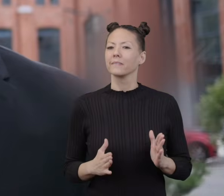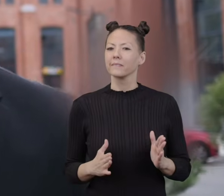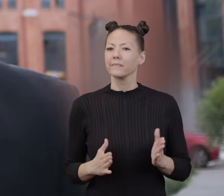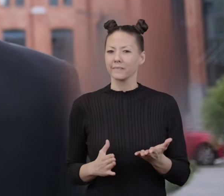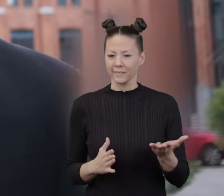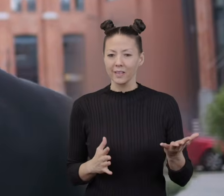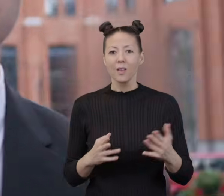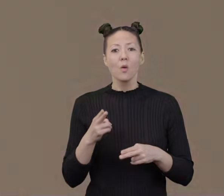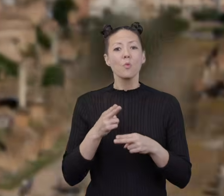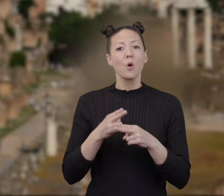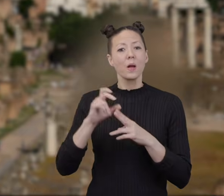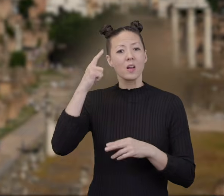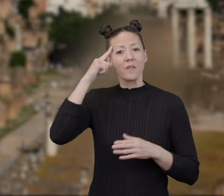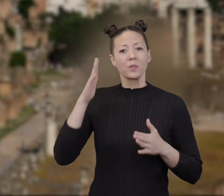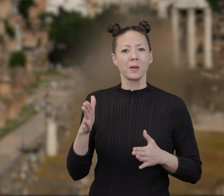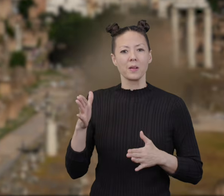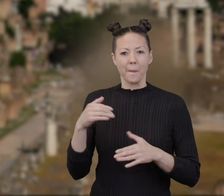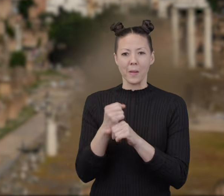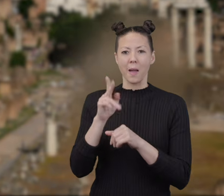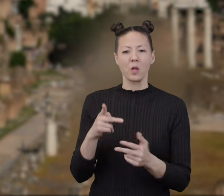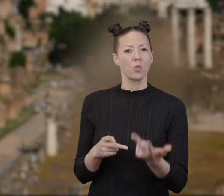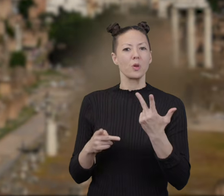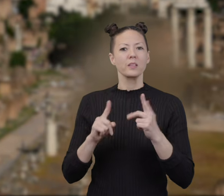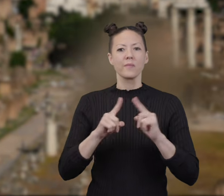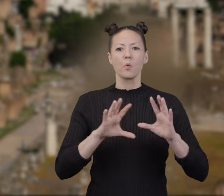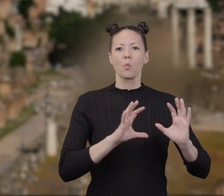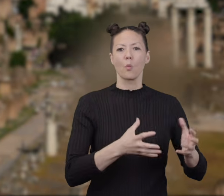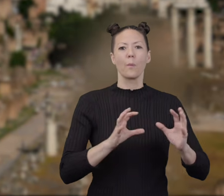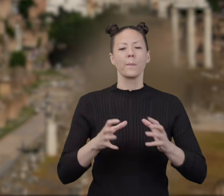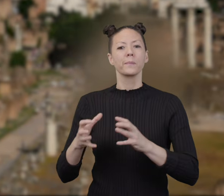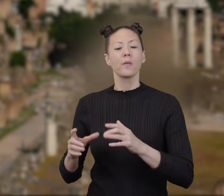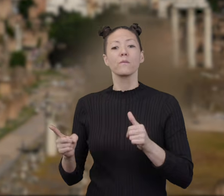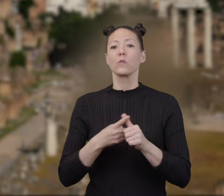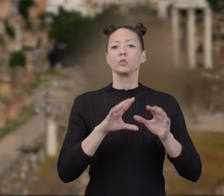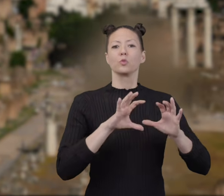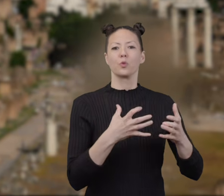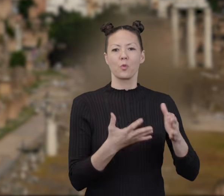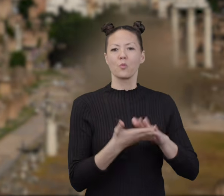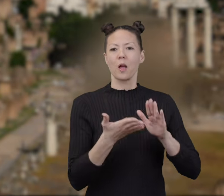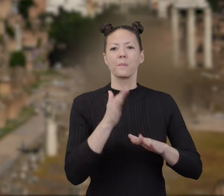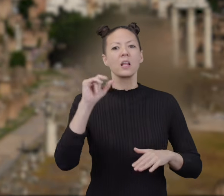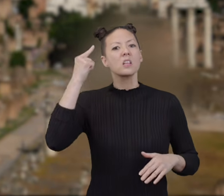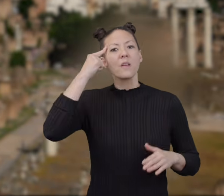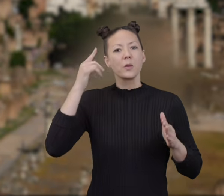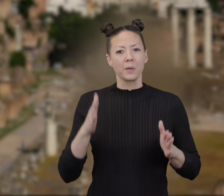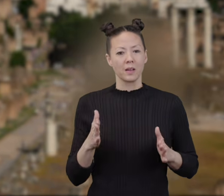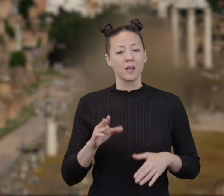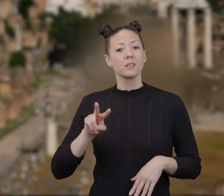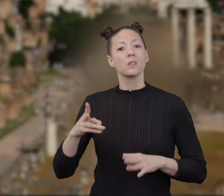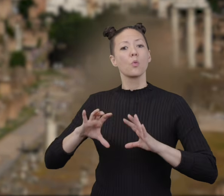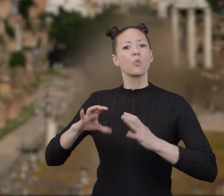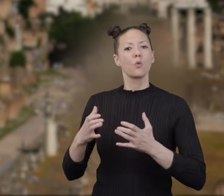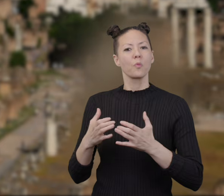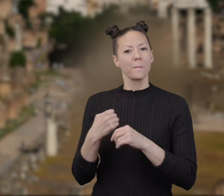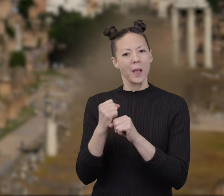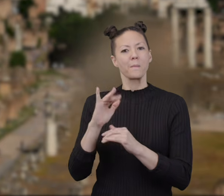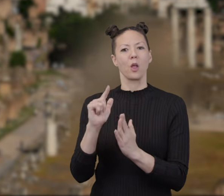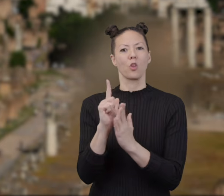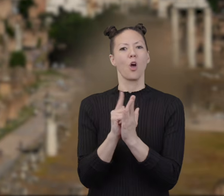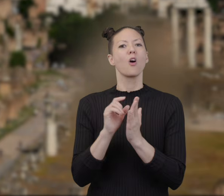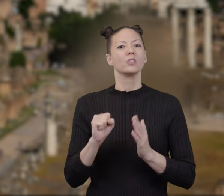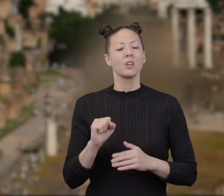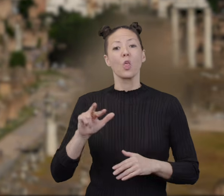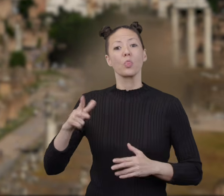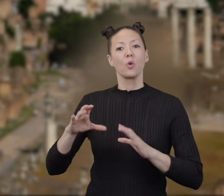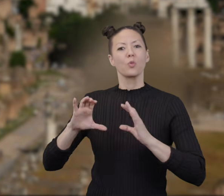representatives. Rome's government was made up of 3 groups. One of the groups ran the government, another group made